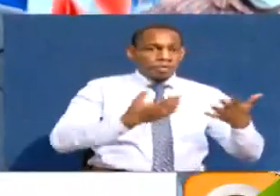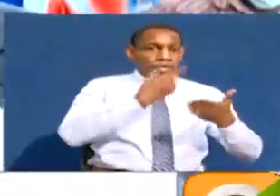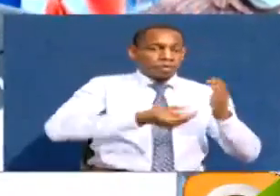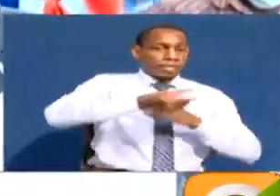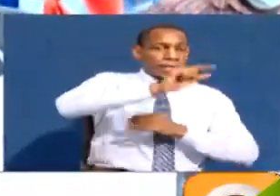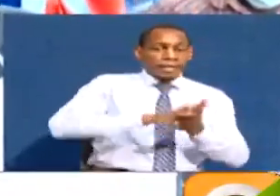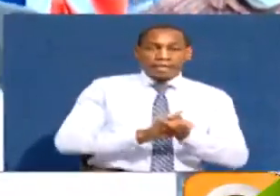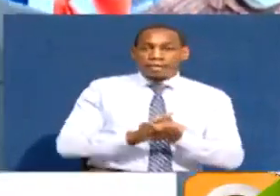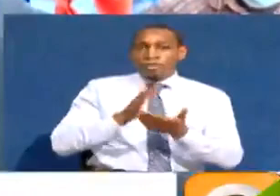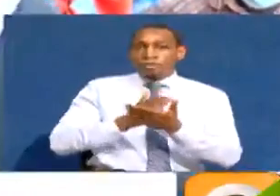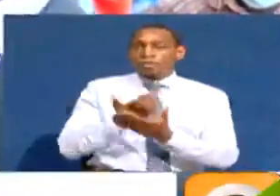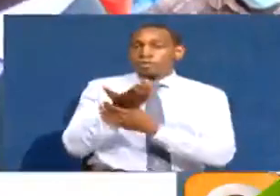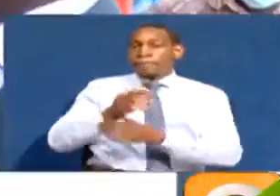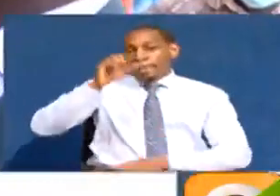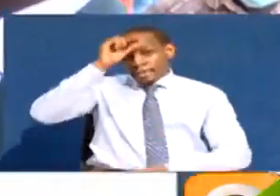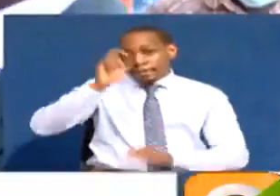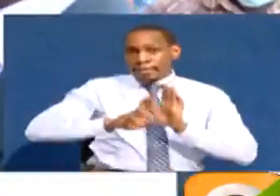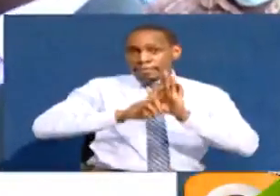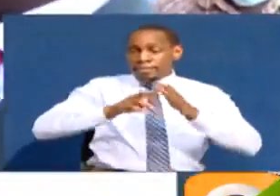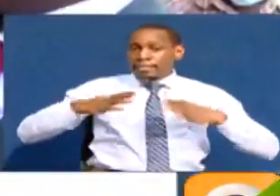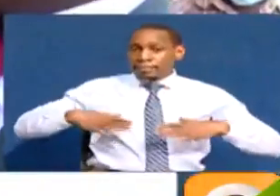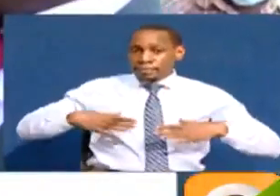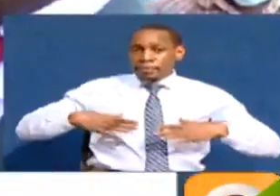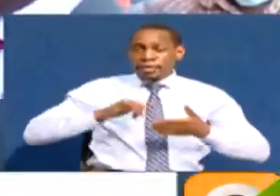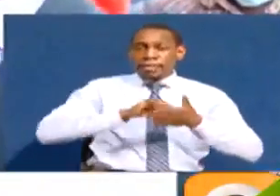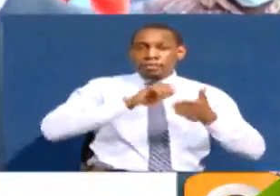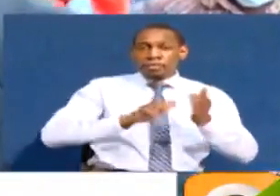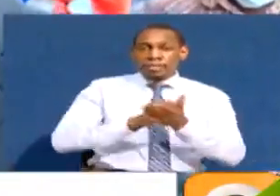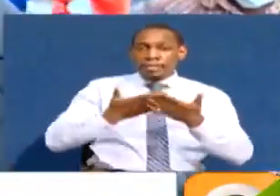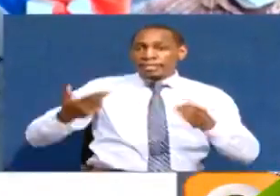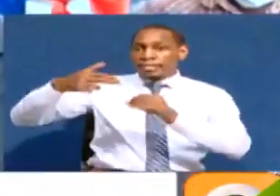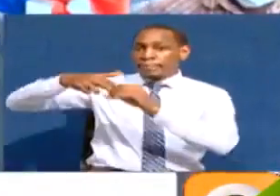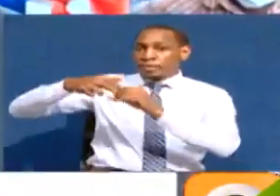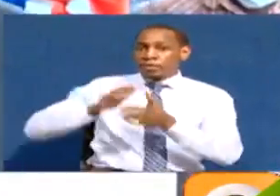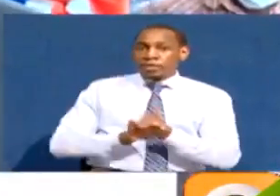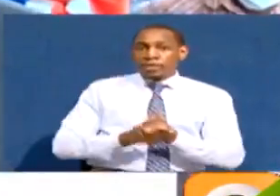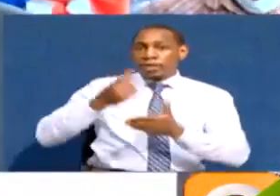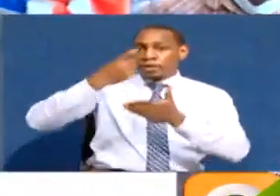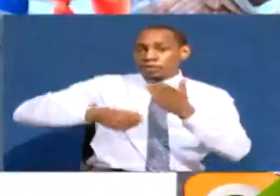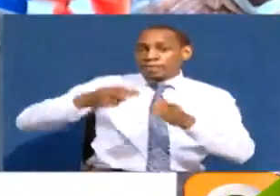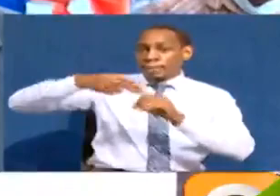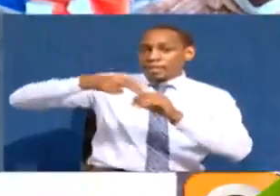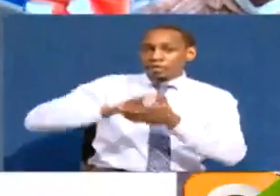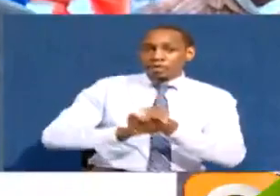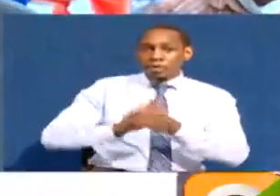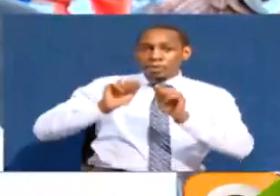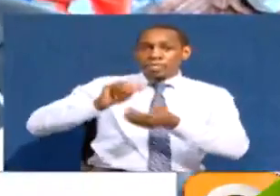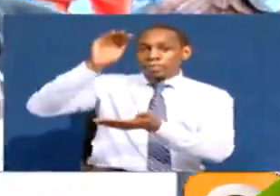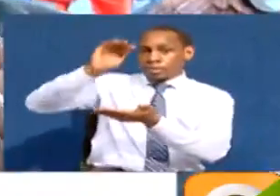So kwa hivyo tunalilia serikali kwa niaba ya wananchi ya kwamba mambo ya petroli, bei ya petroli iweze kurudishwa chini.